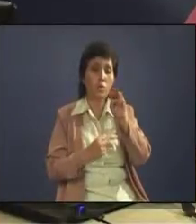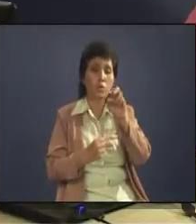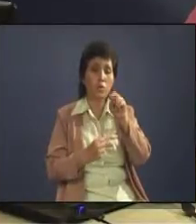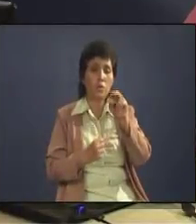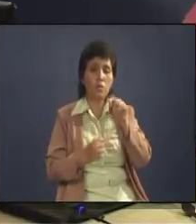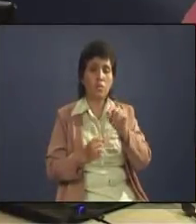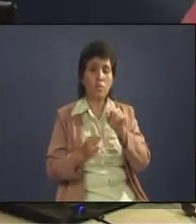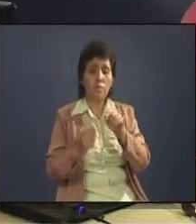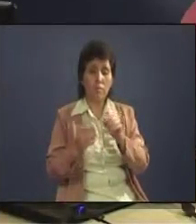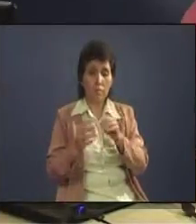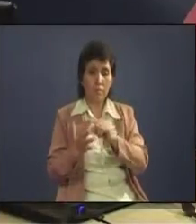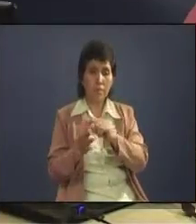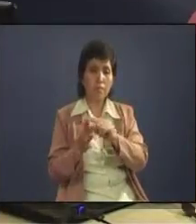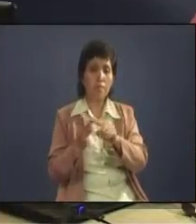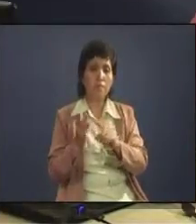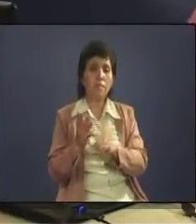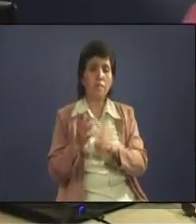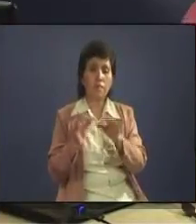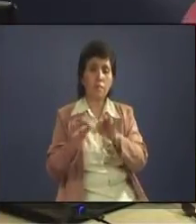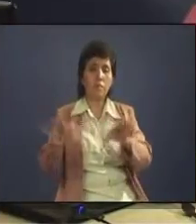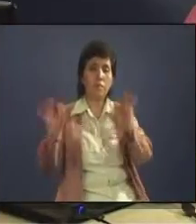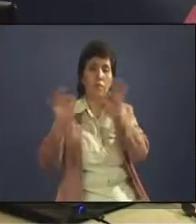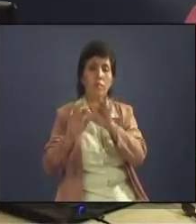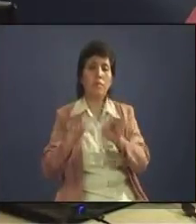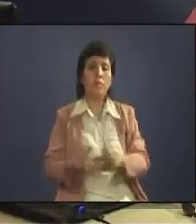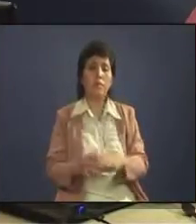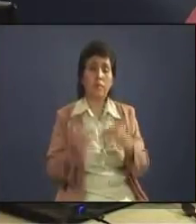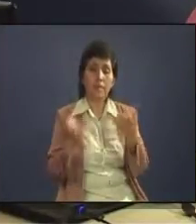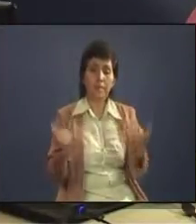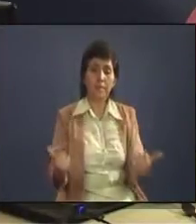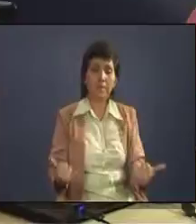of the three parts, which is important. Now,